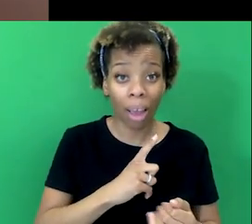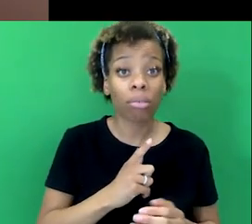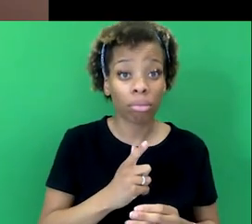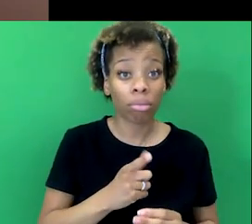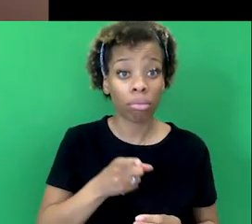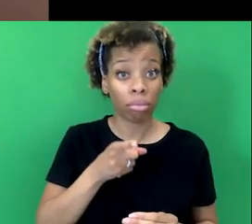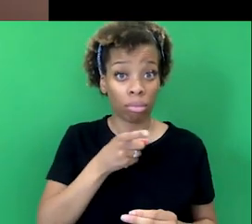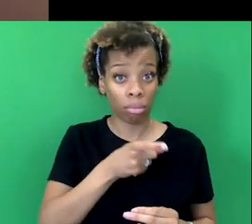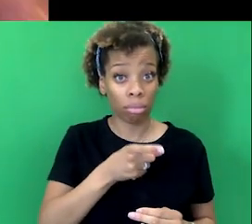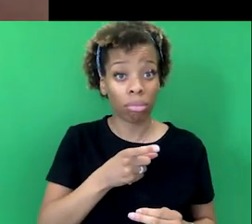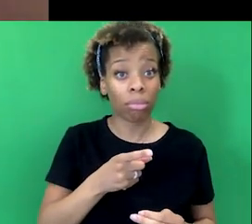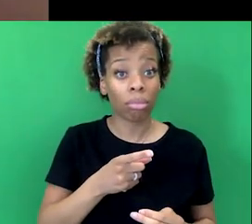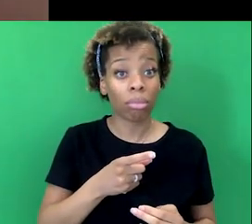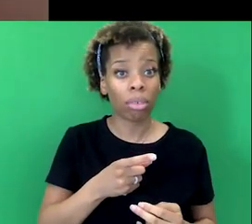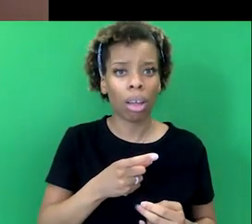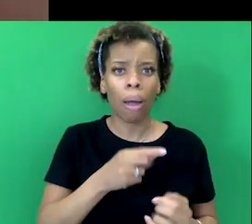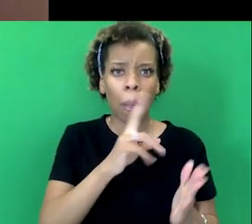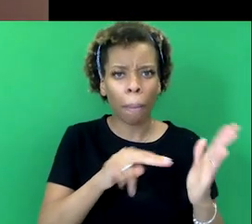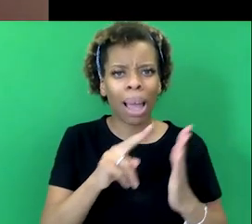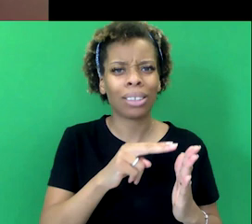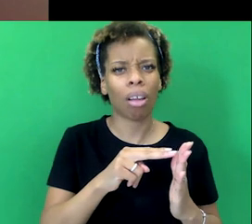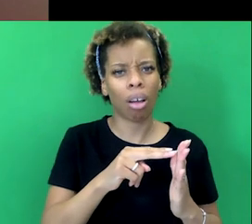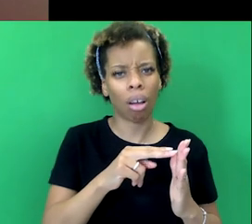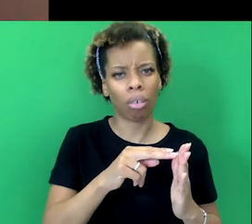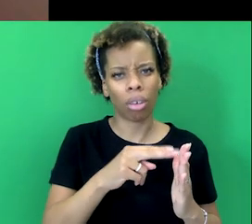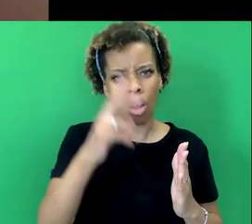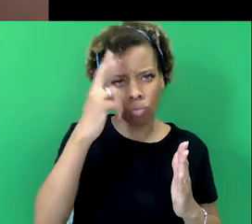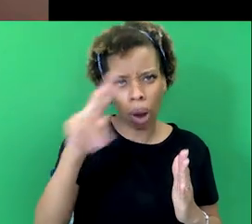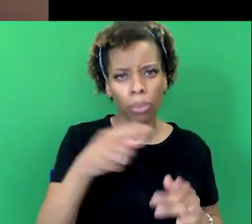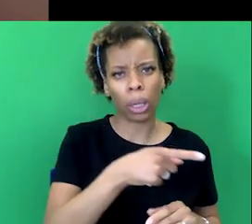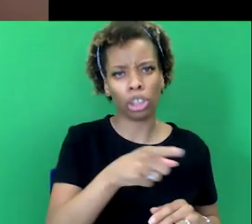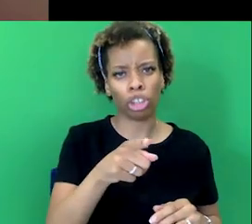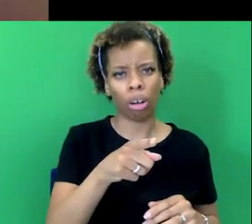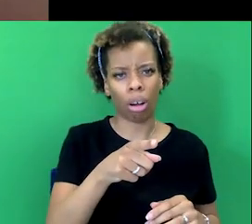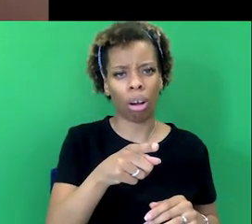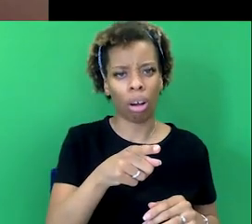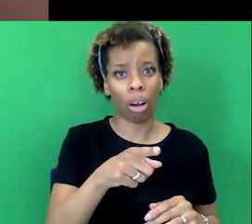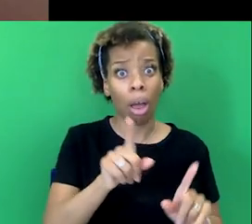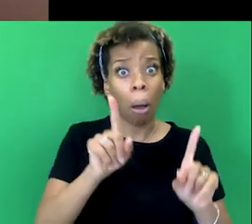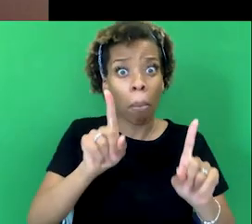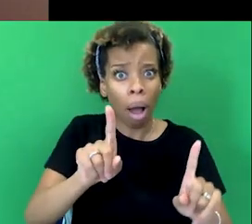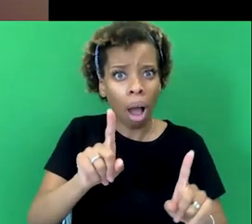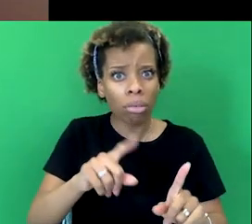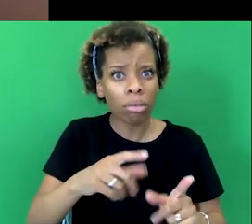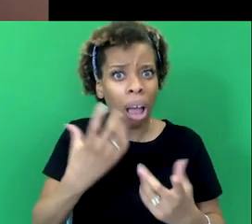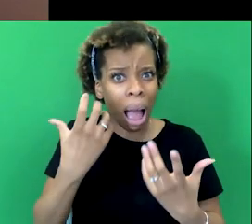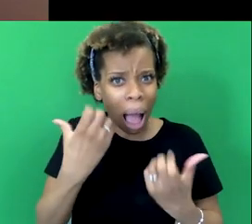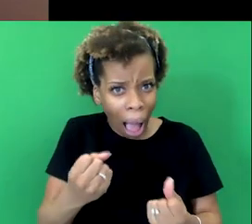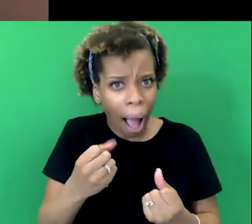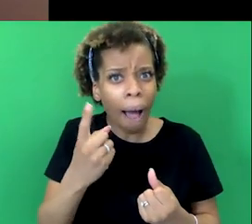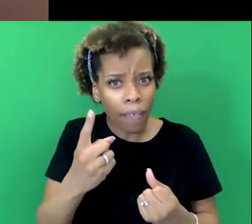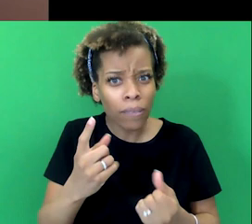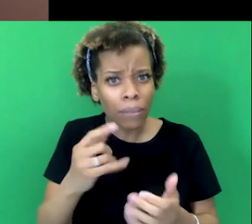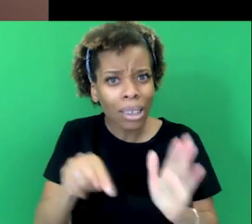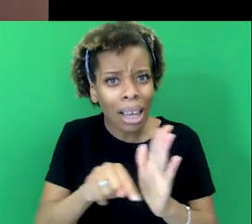the artist, of the painter, in the same body, having somebody who's very dismissive or might seem